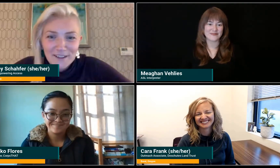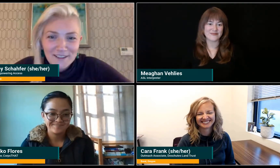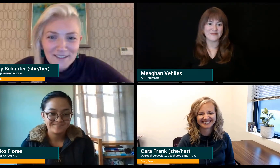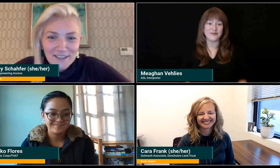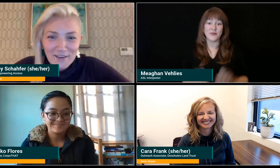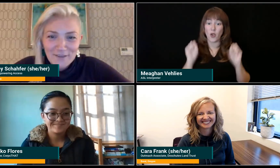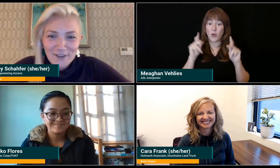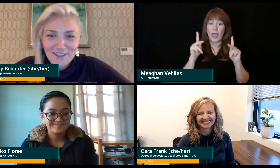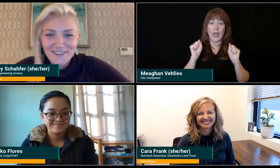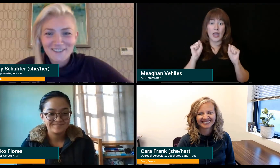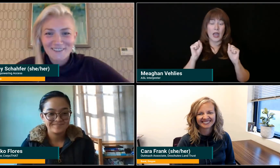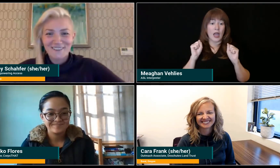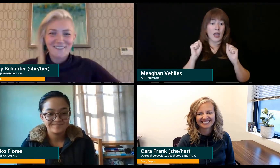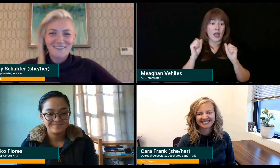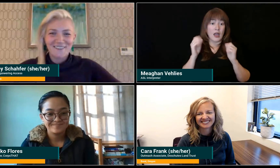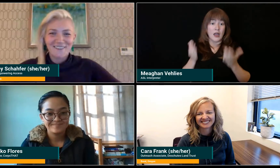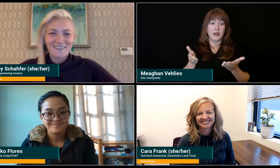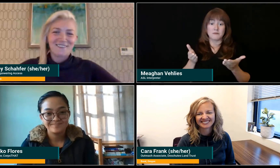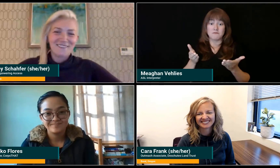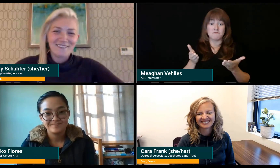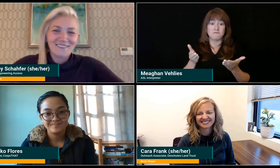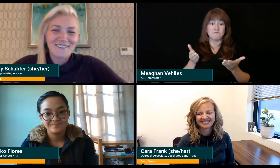Cara, you want to take it first?